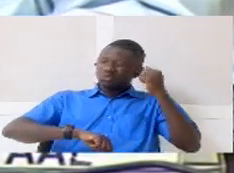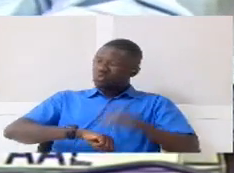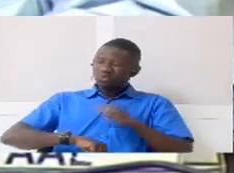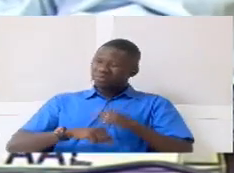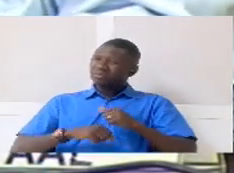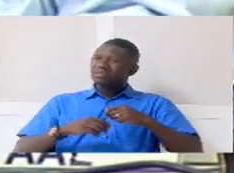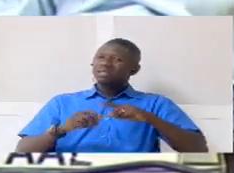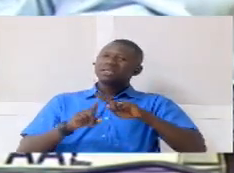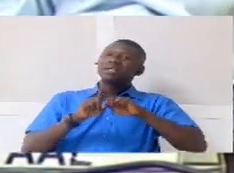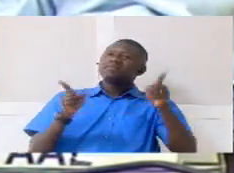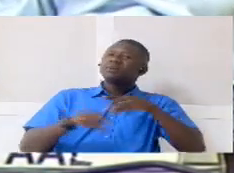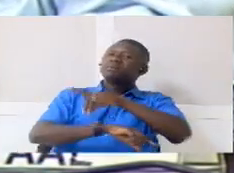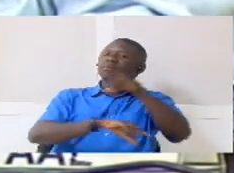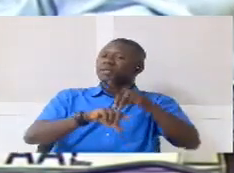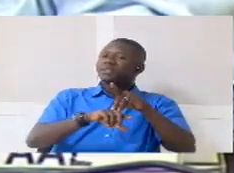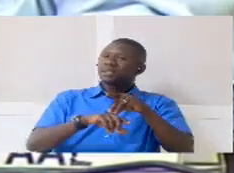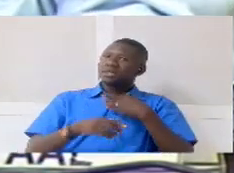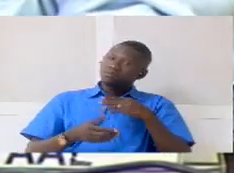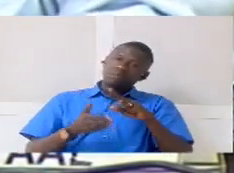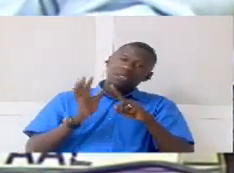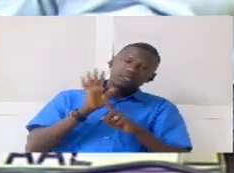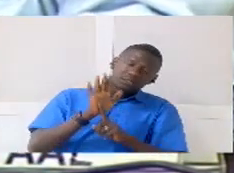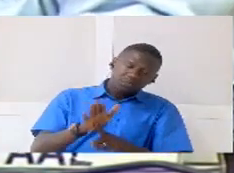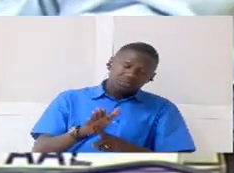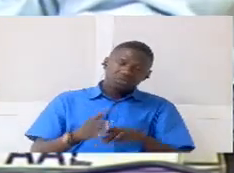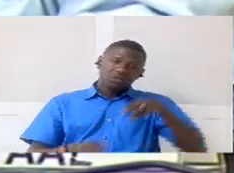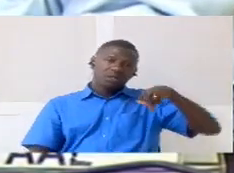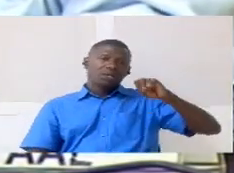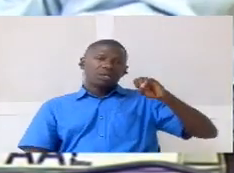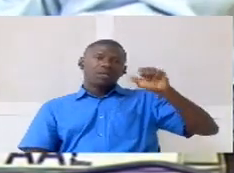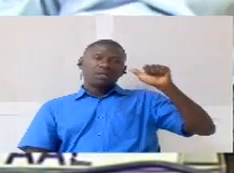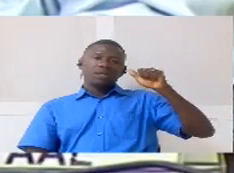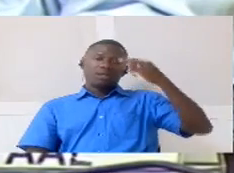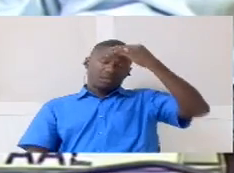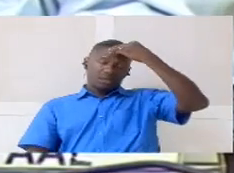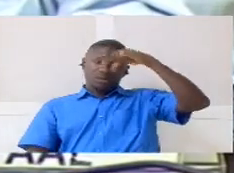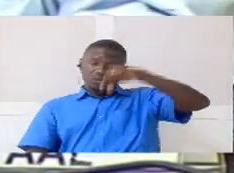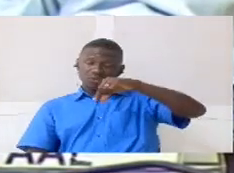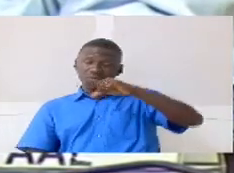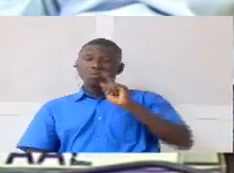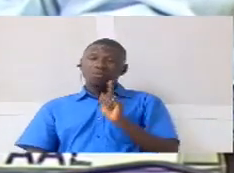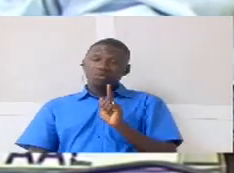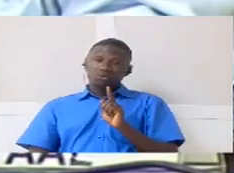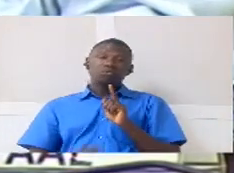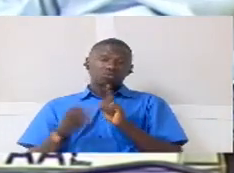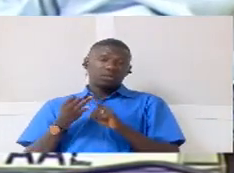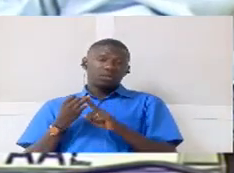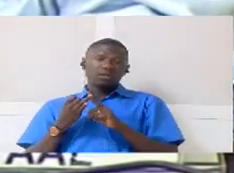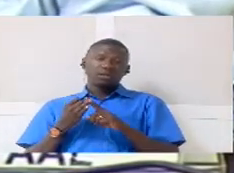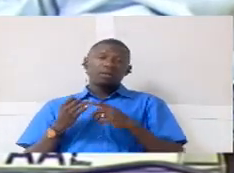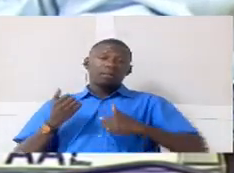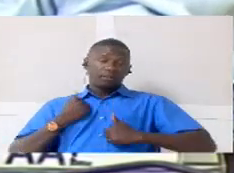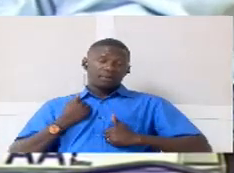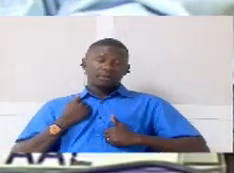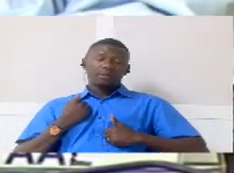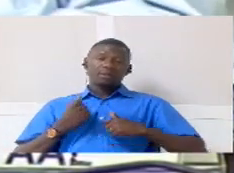elsewhere, as in the NIA headquarters, but also prison officers have occasionally participated